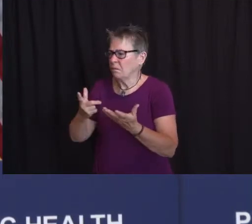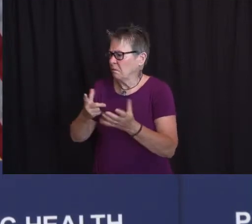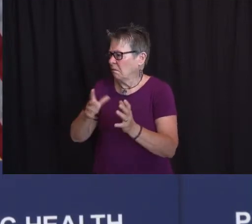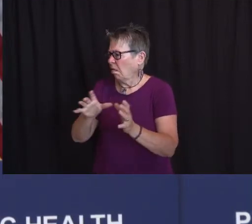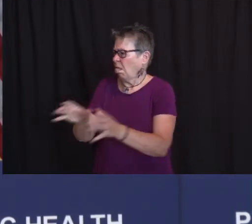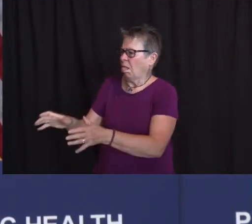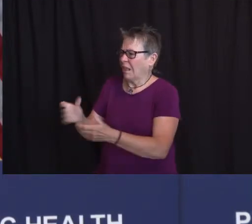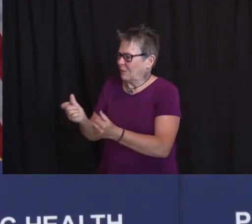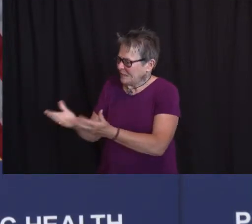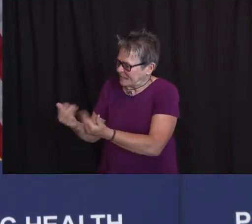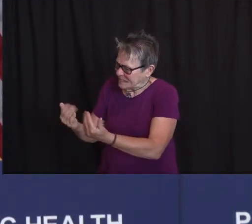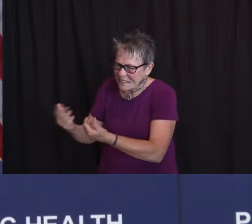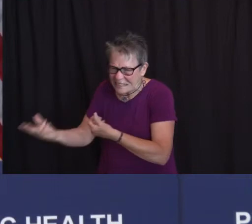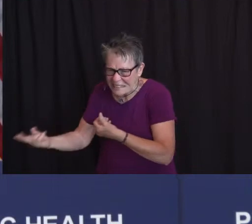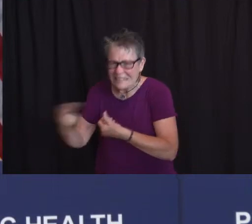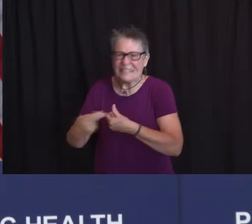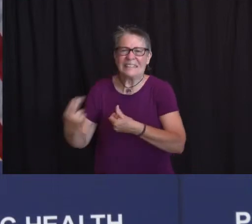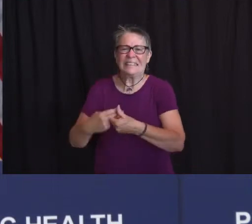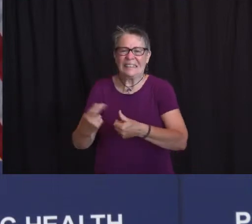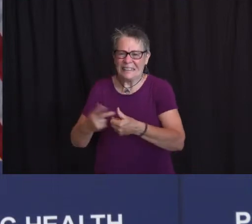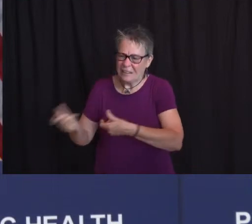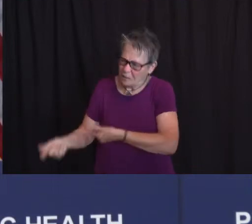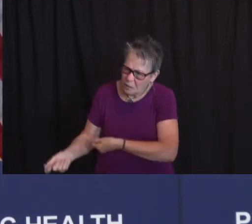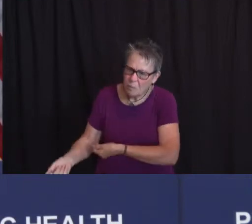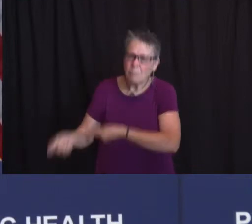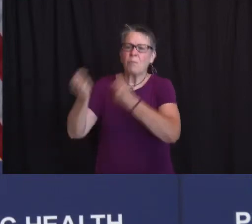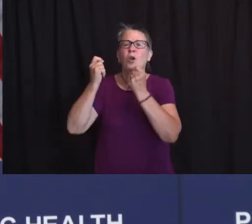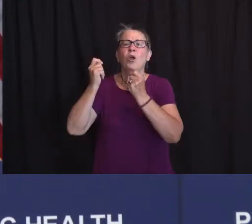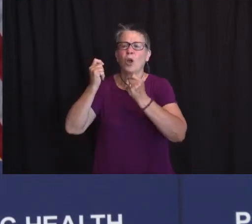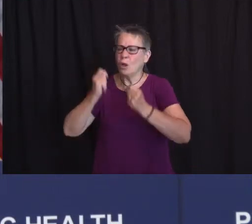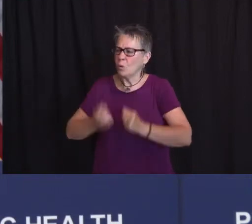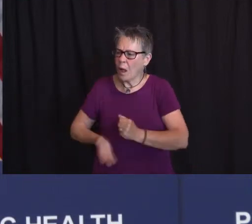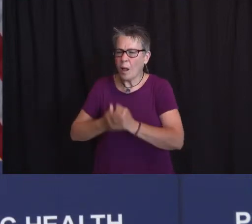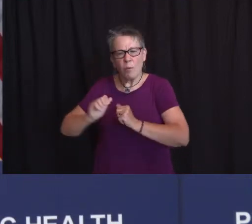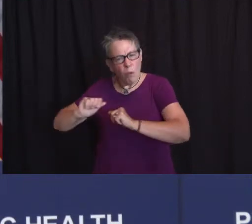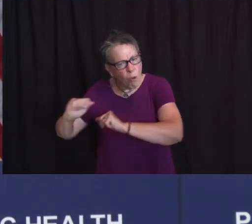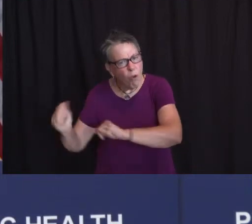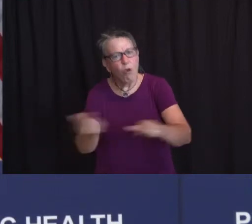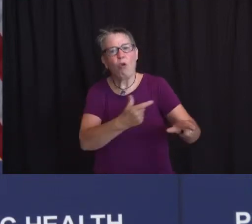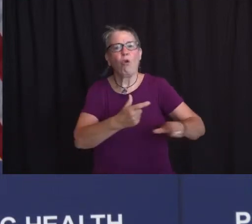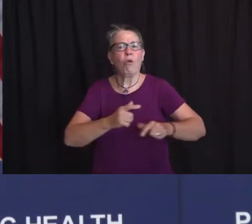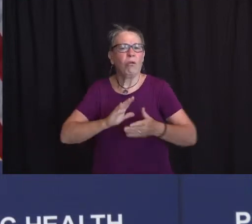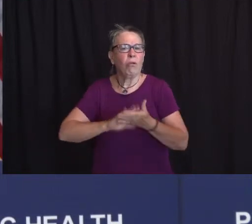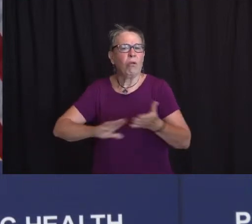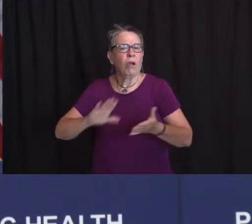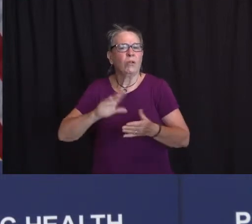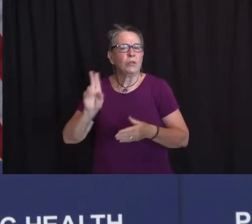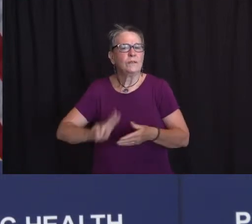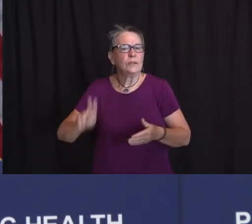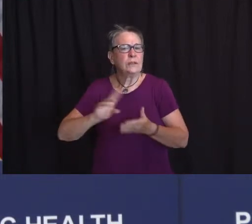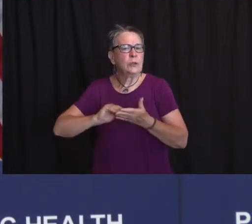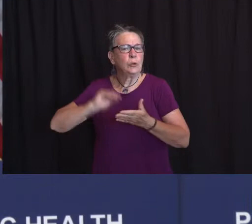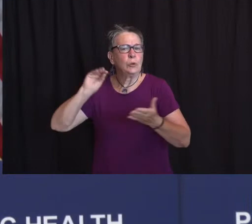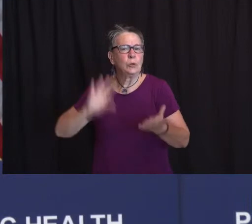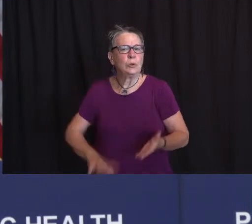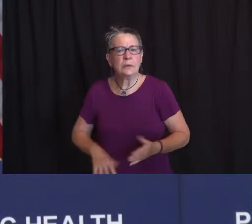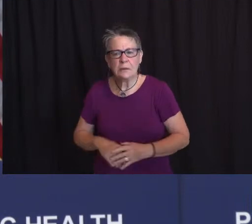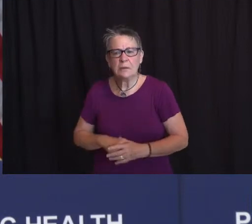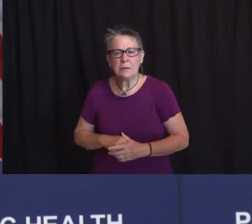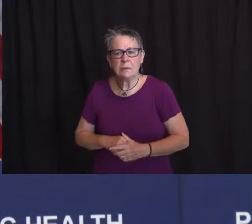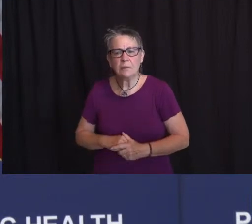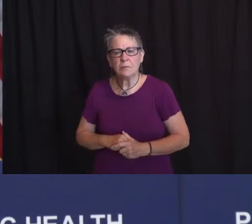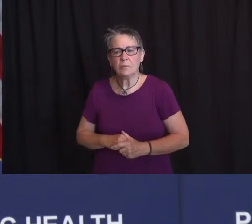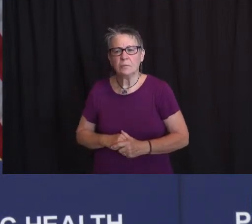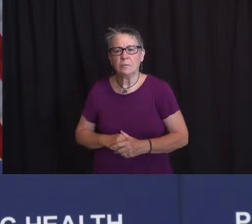and address the pandemic's impacts, today we're announcing the awardees of nearly $30 million in federal